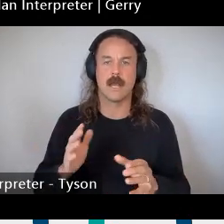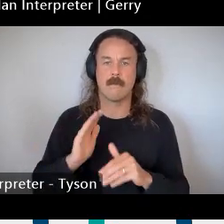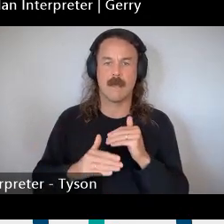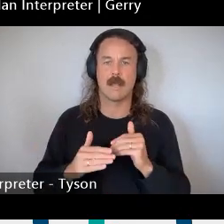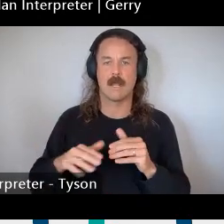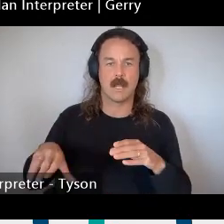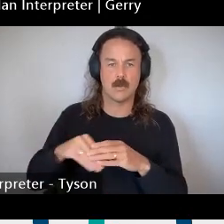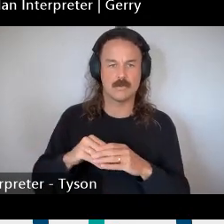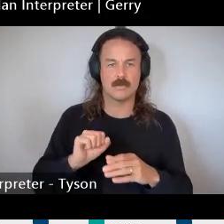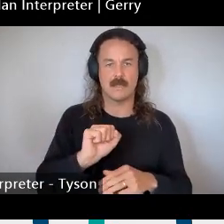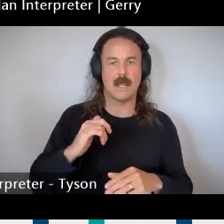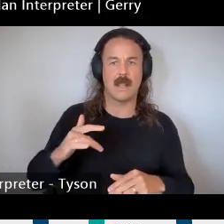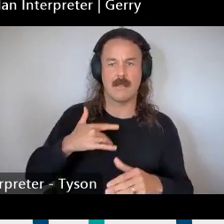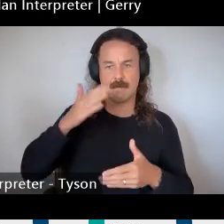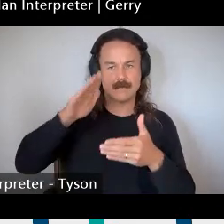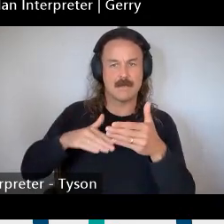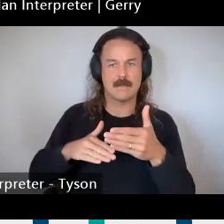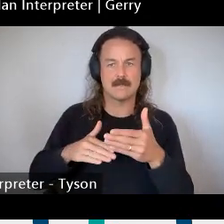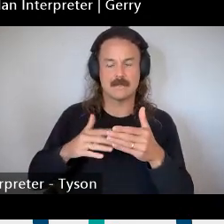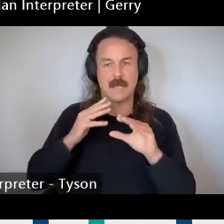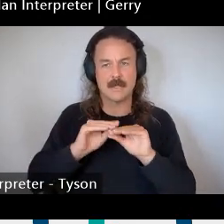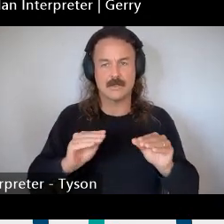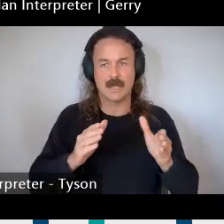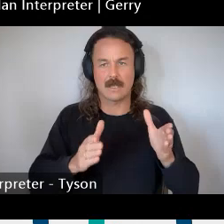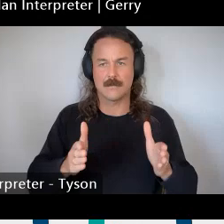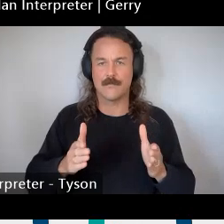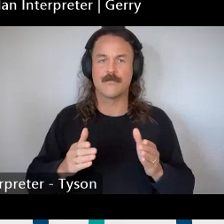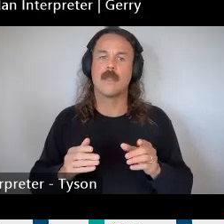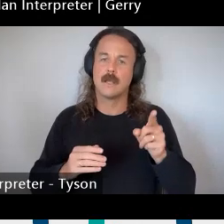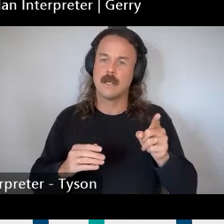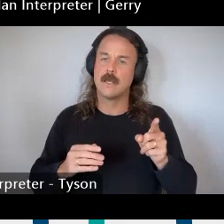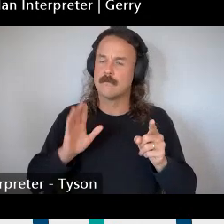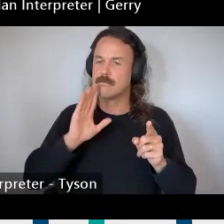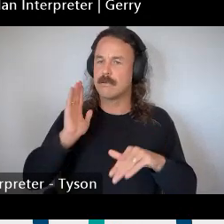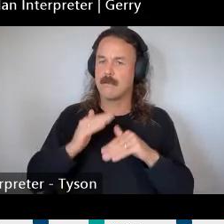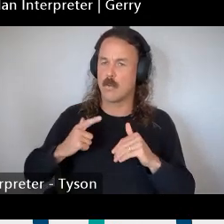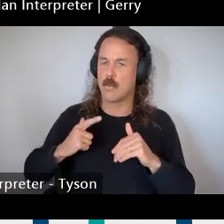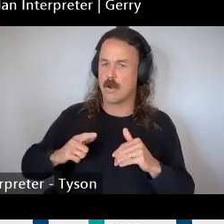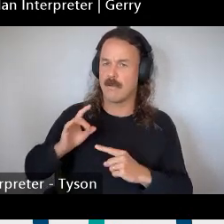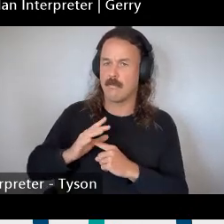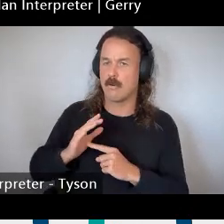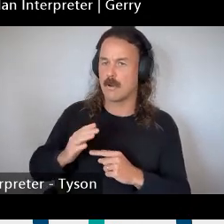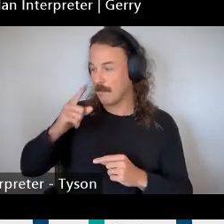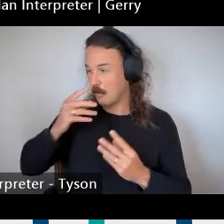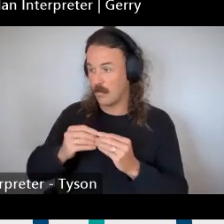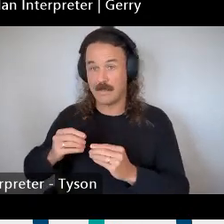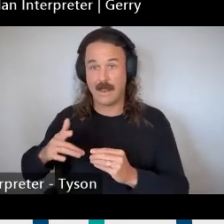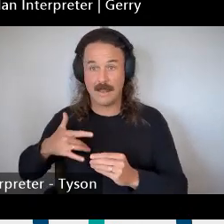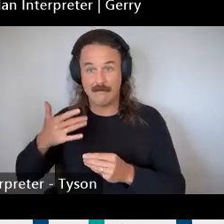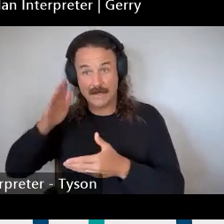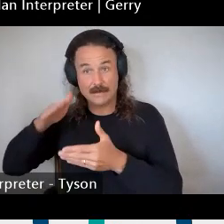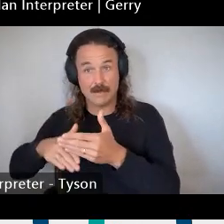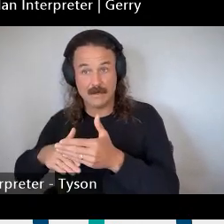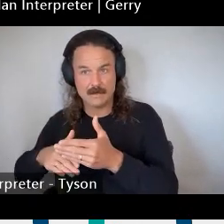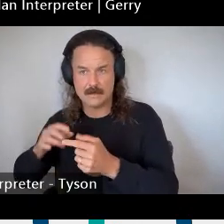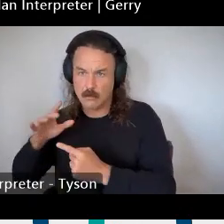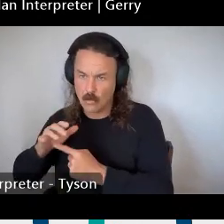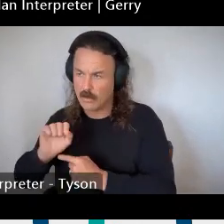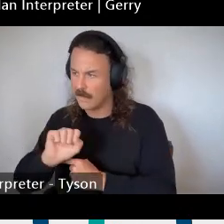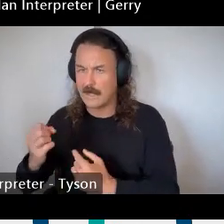of including people with lived experience in the process of trying to put together the DWI. So I